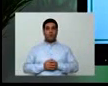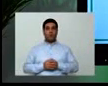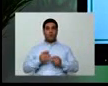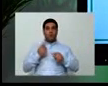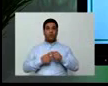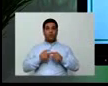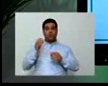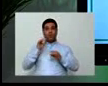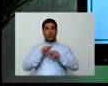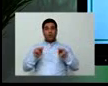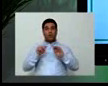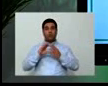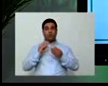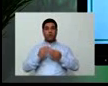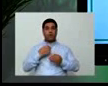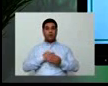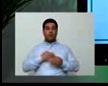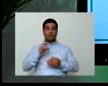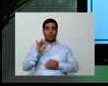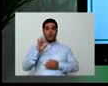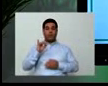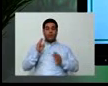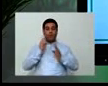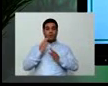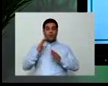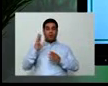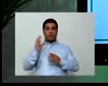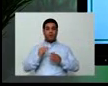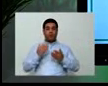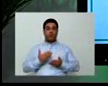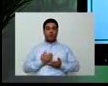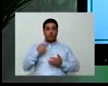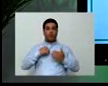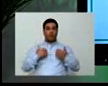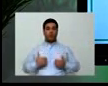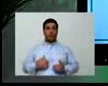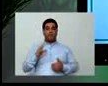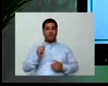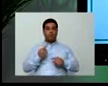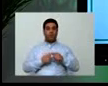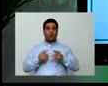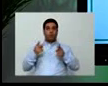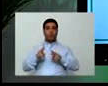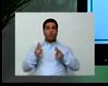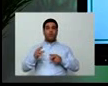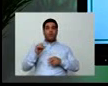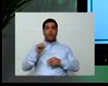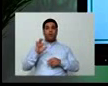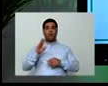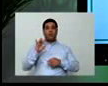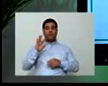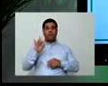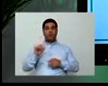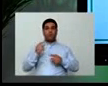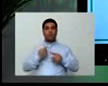Bu ta'limotga asosan, demak, biosfera tabiatdagi barcha tirik organizmlar va ular qoldiqlari, atmosfera,